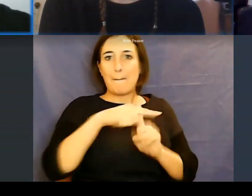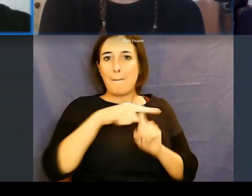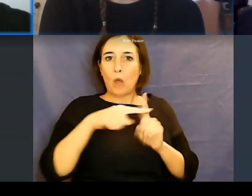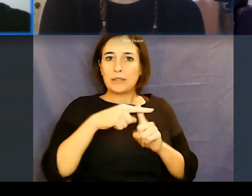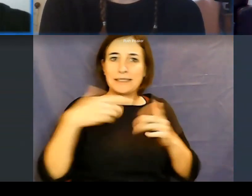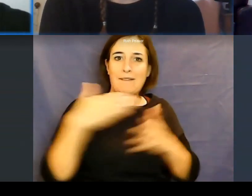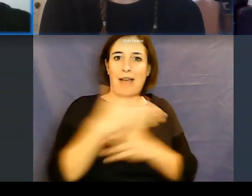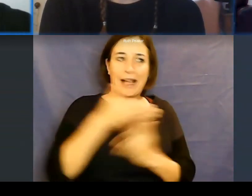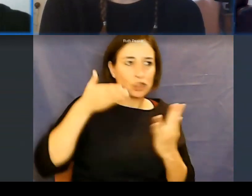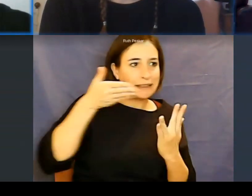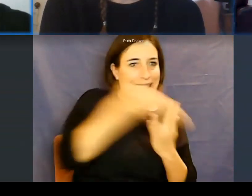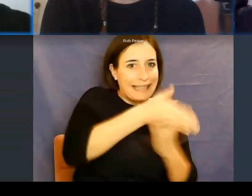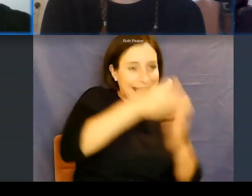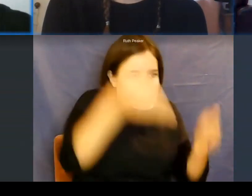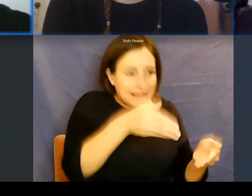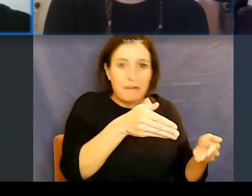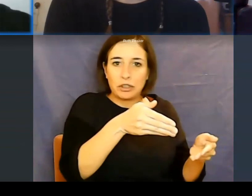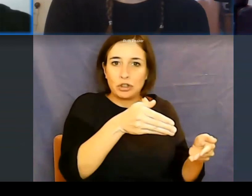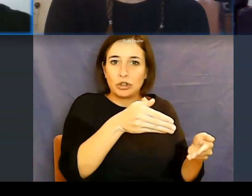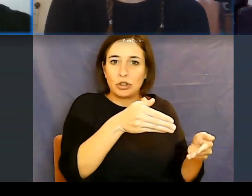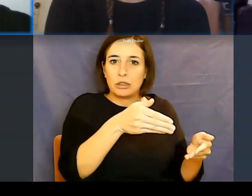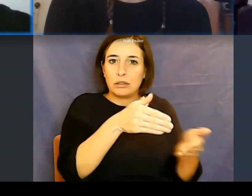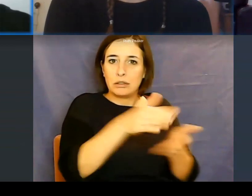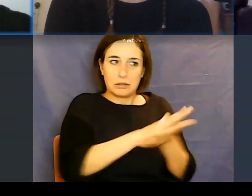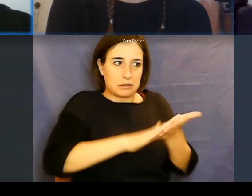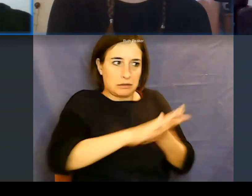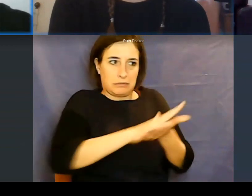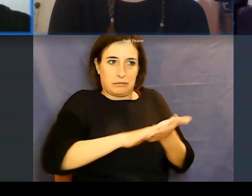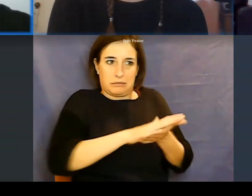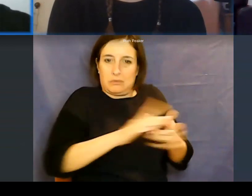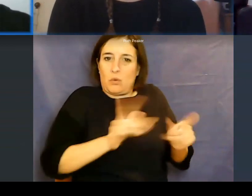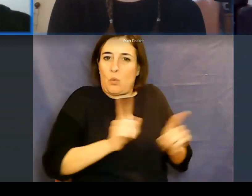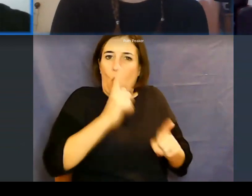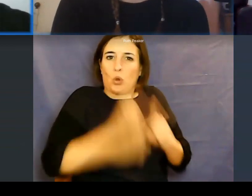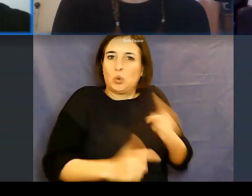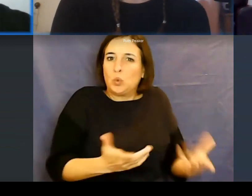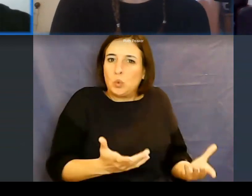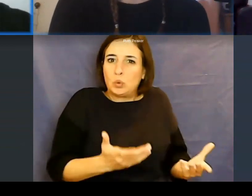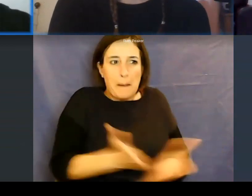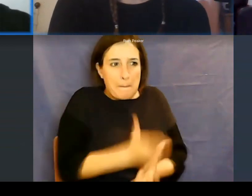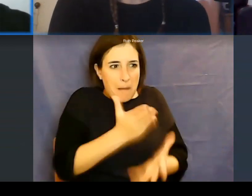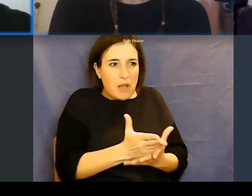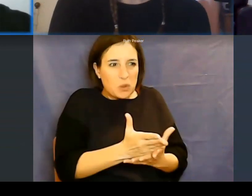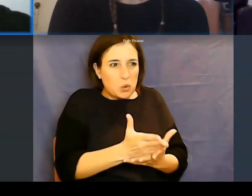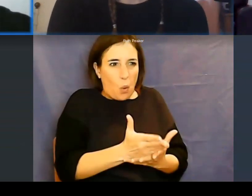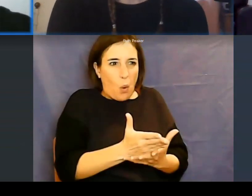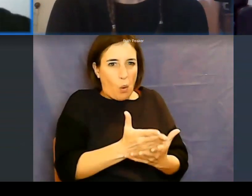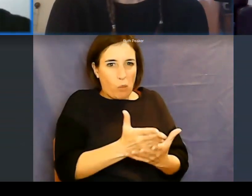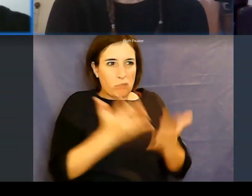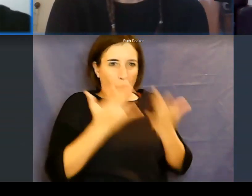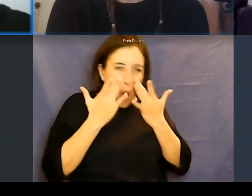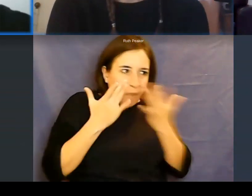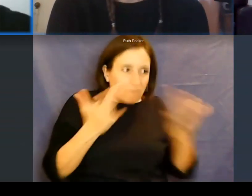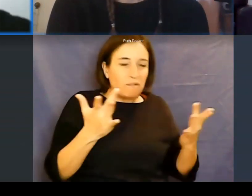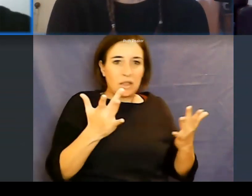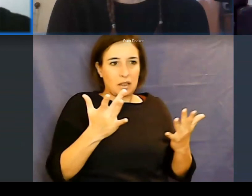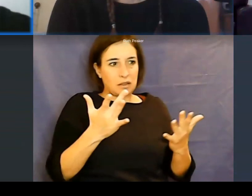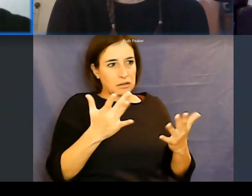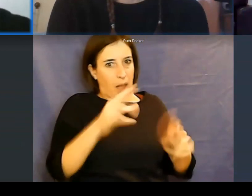and make it tangible. And if organizations want some support on how to do